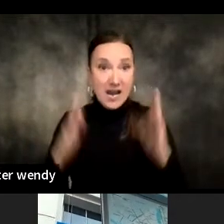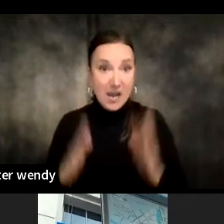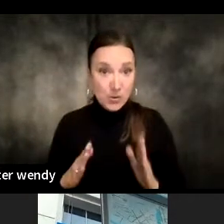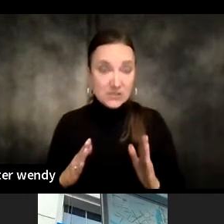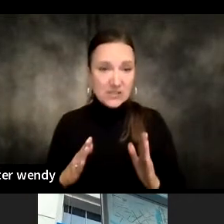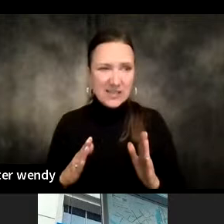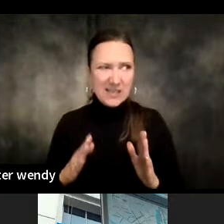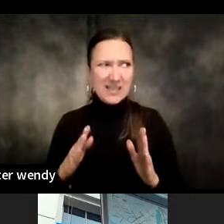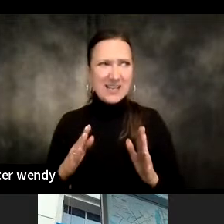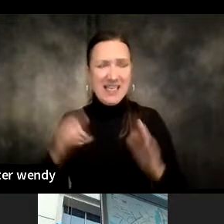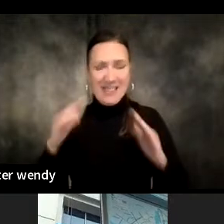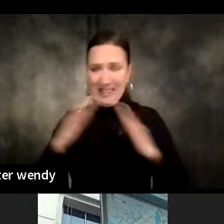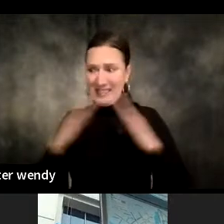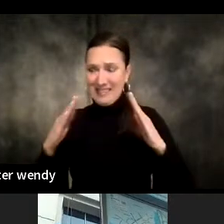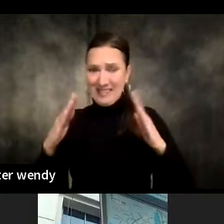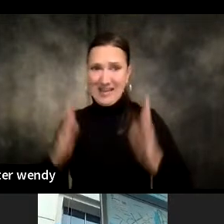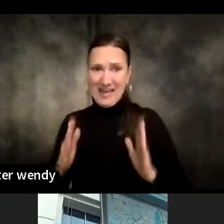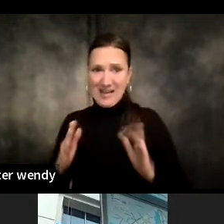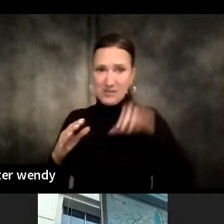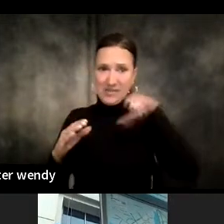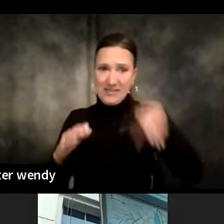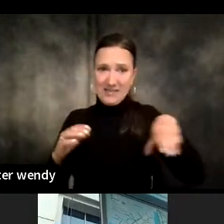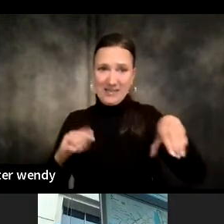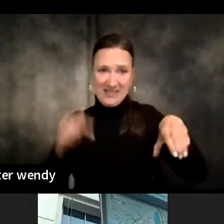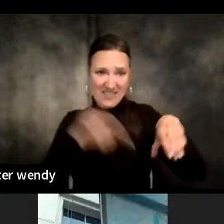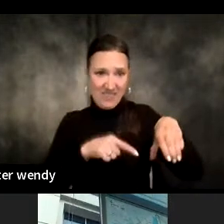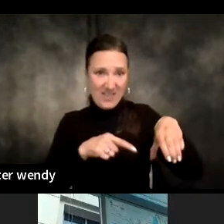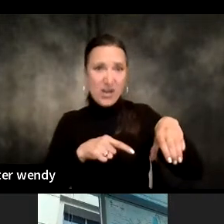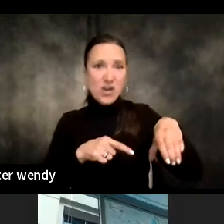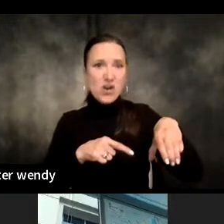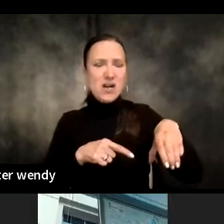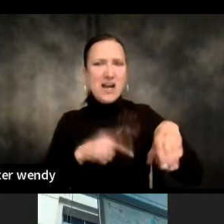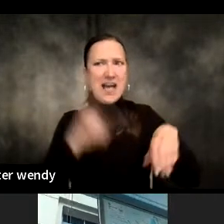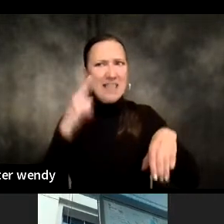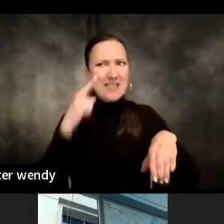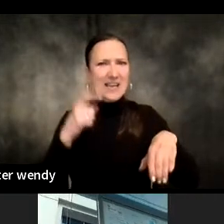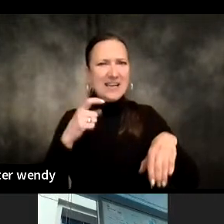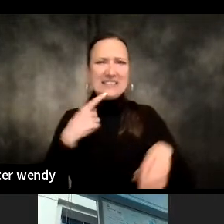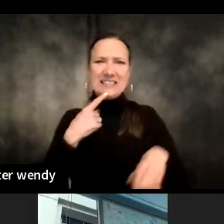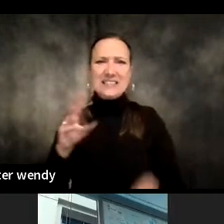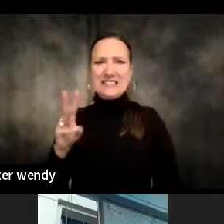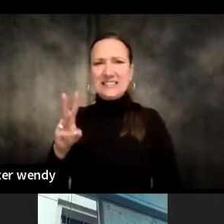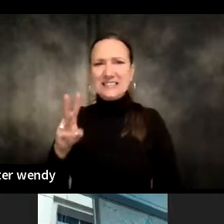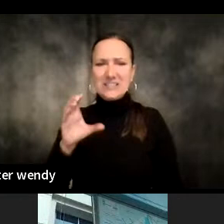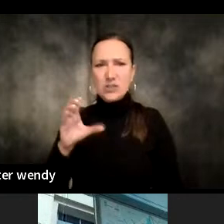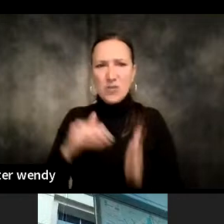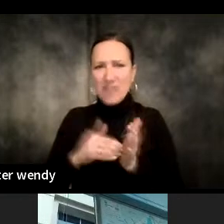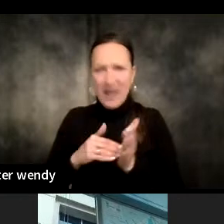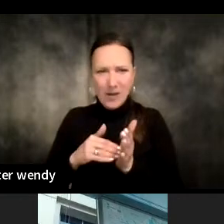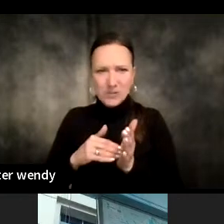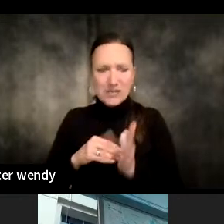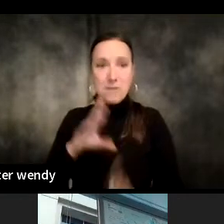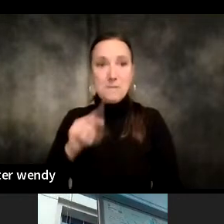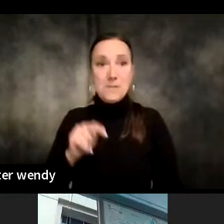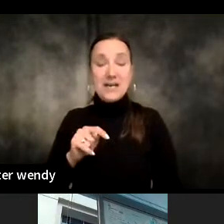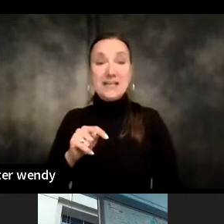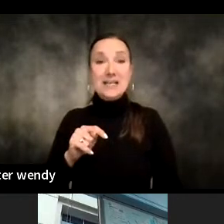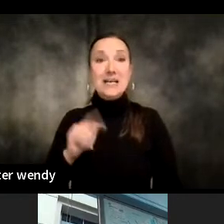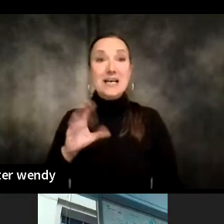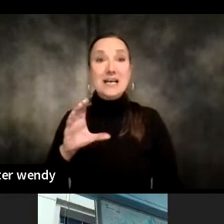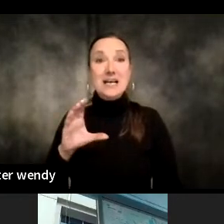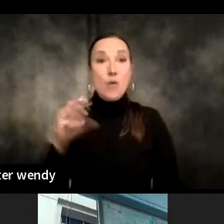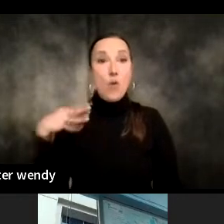house that that's there, it's appraising right now for $600,000, but the city is putting it on the market